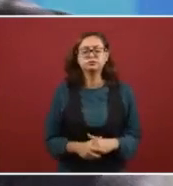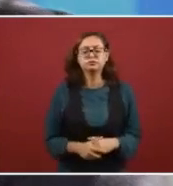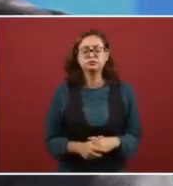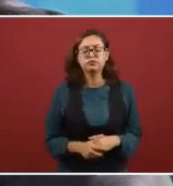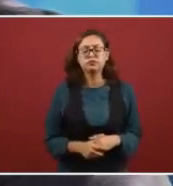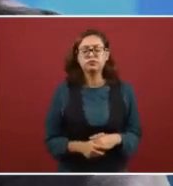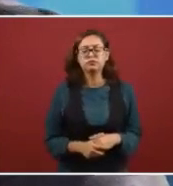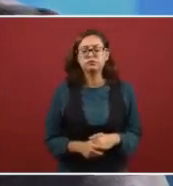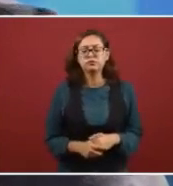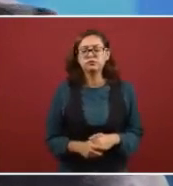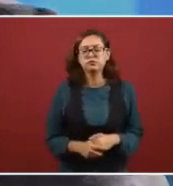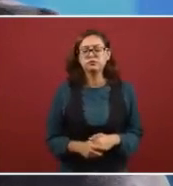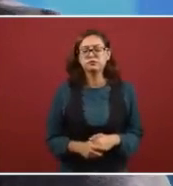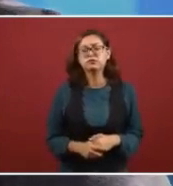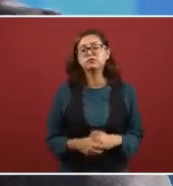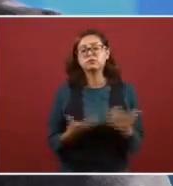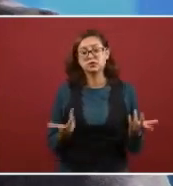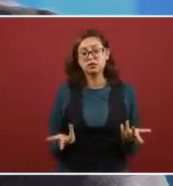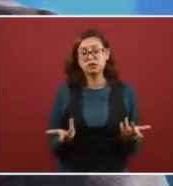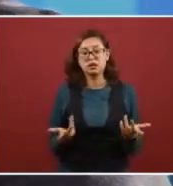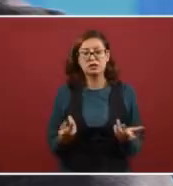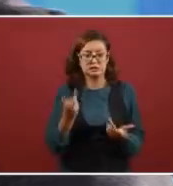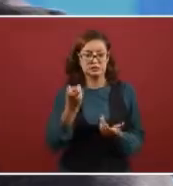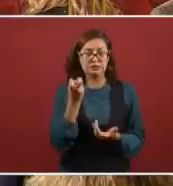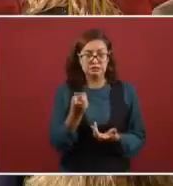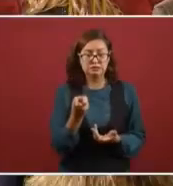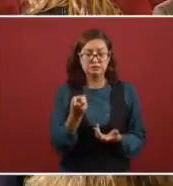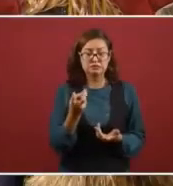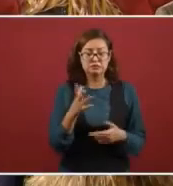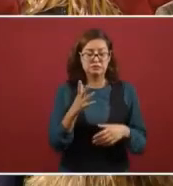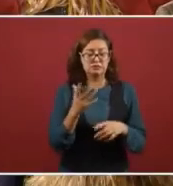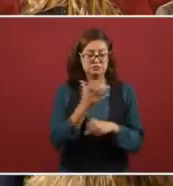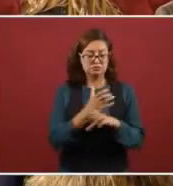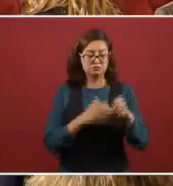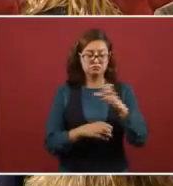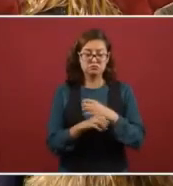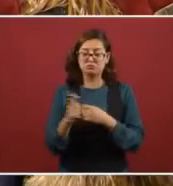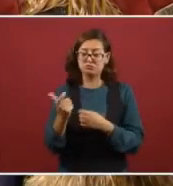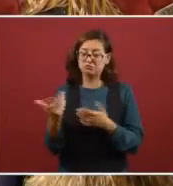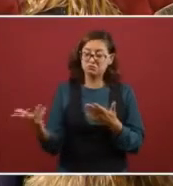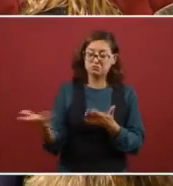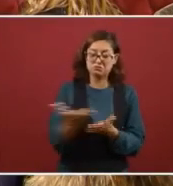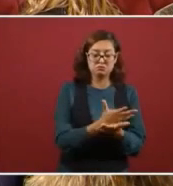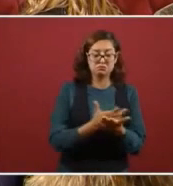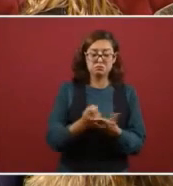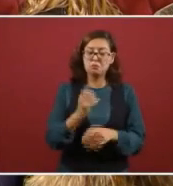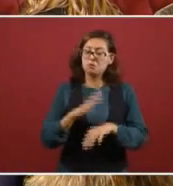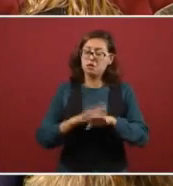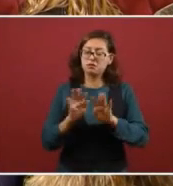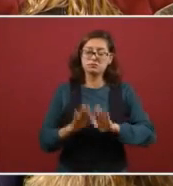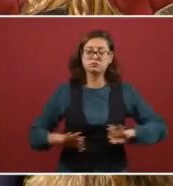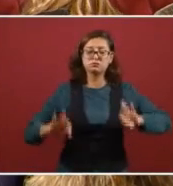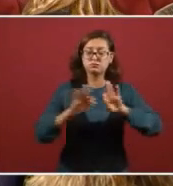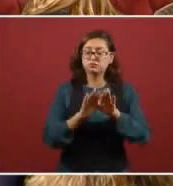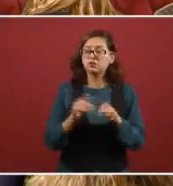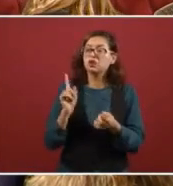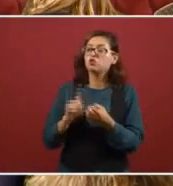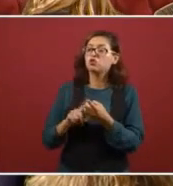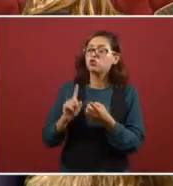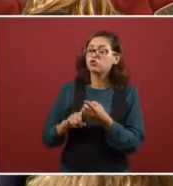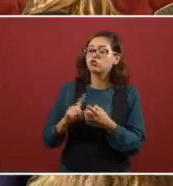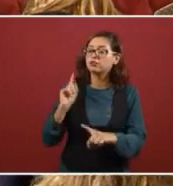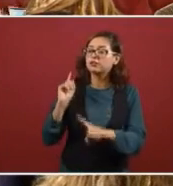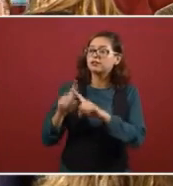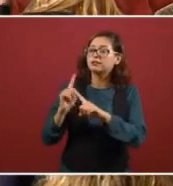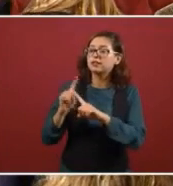I believe that the announcement regarding to the where the money is going is what's giving this